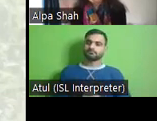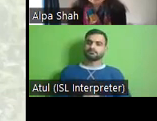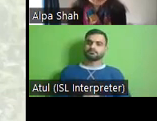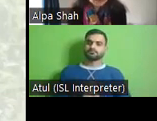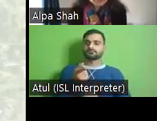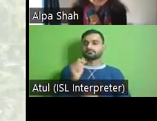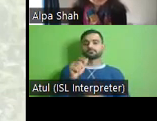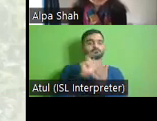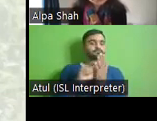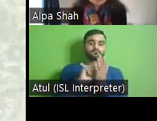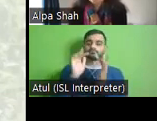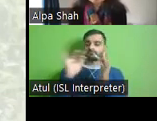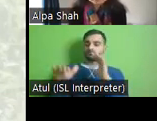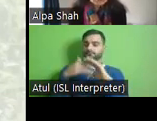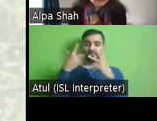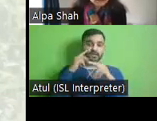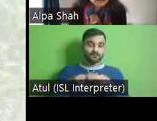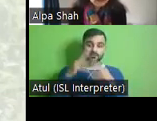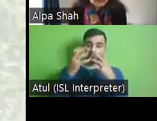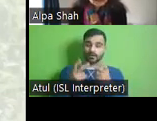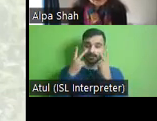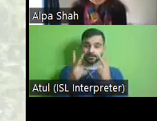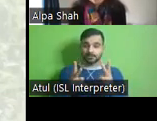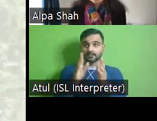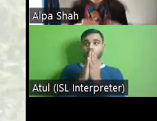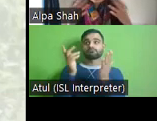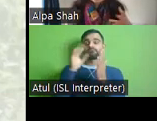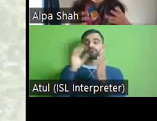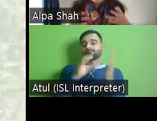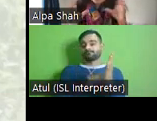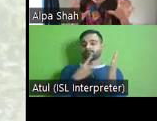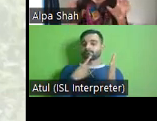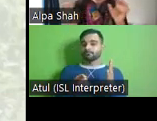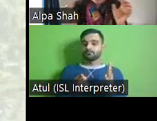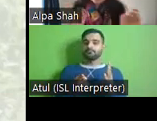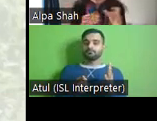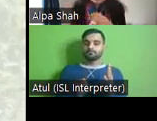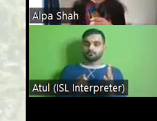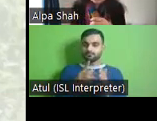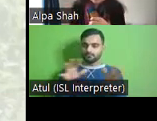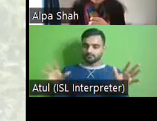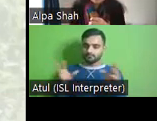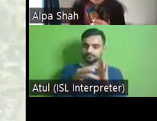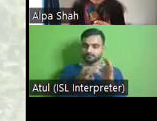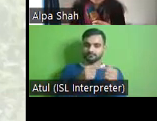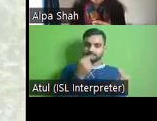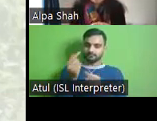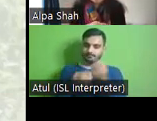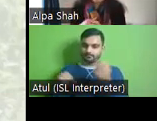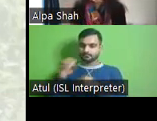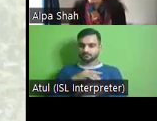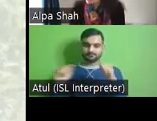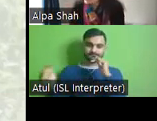Or you can write to me if you want to see, you know, I can send you the article. Now, I'll give you in brief some of the political organization